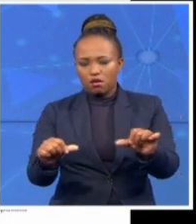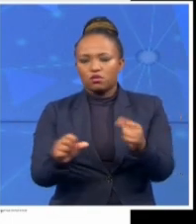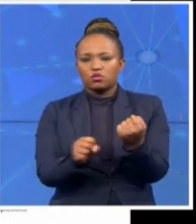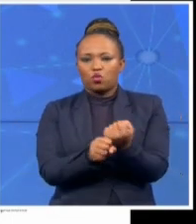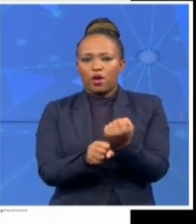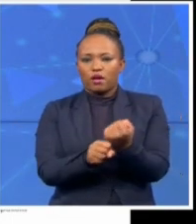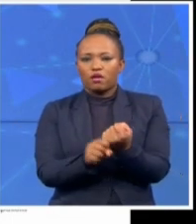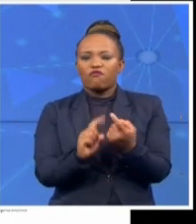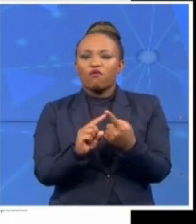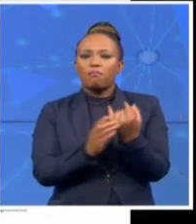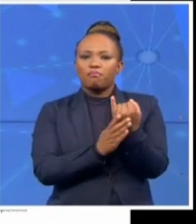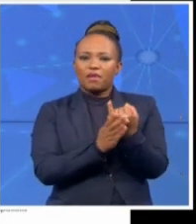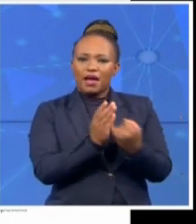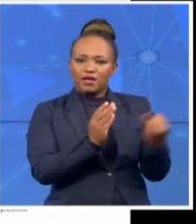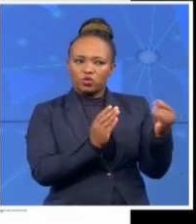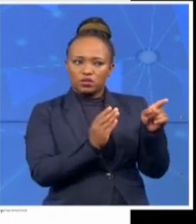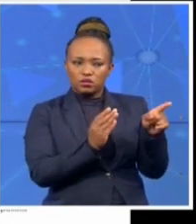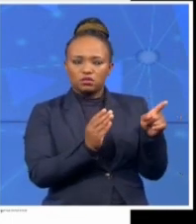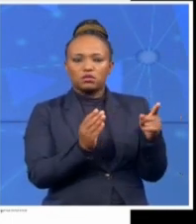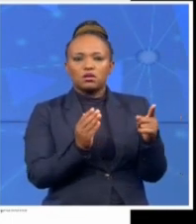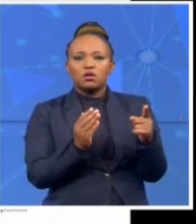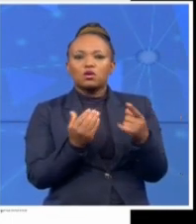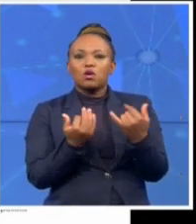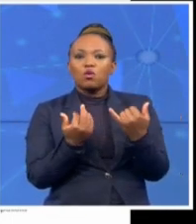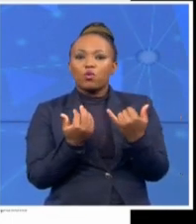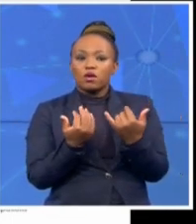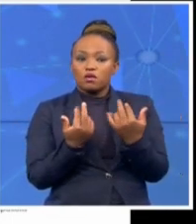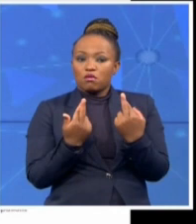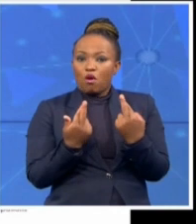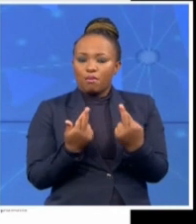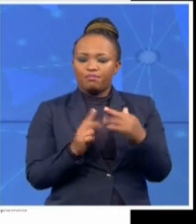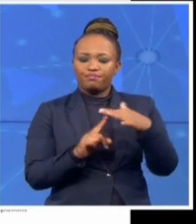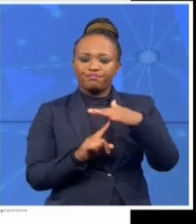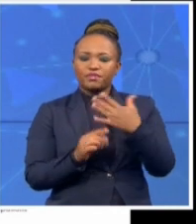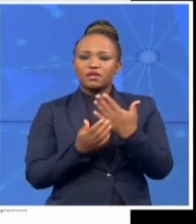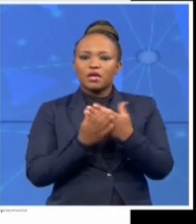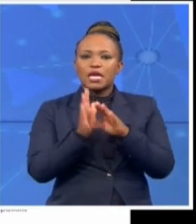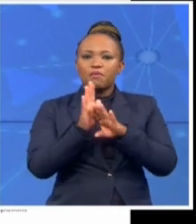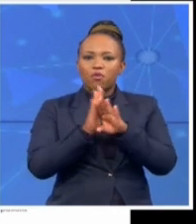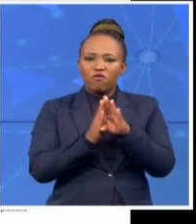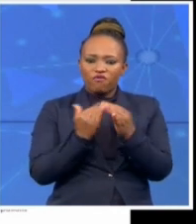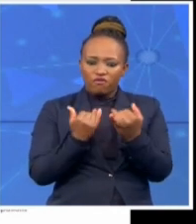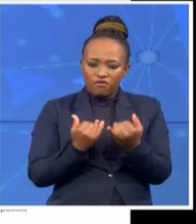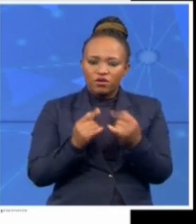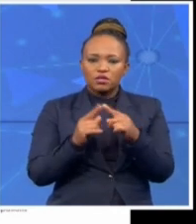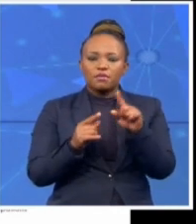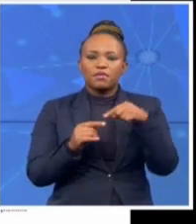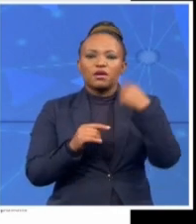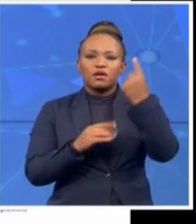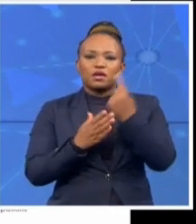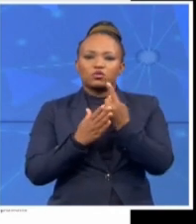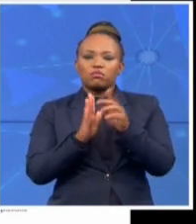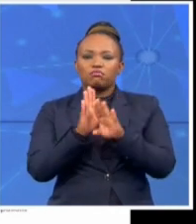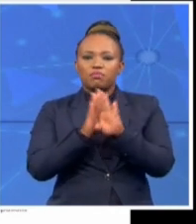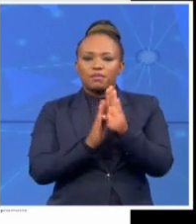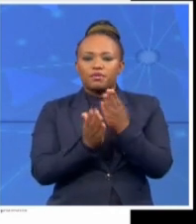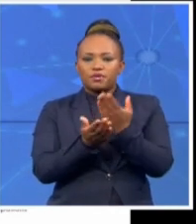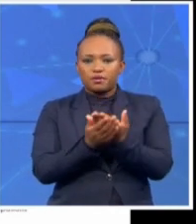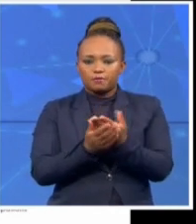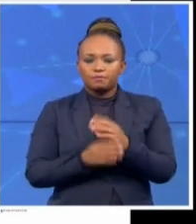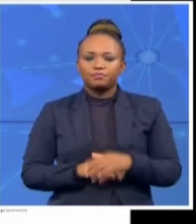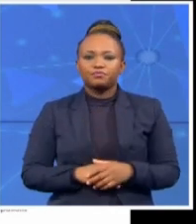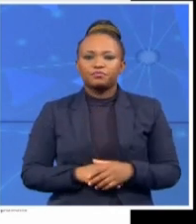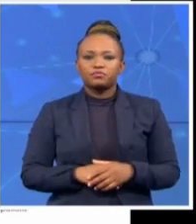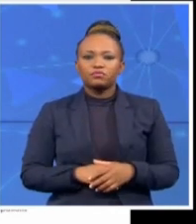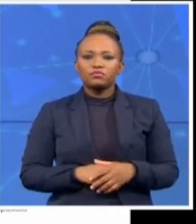improve this week and into next week. And we're still awaiting that the revised National Department of Health Quarantine and Isolation guidelines so